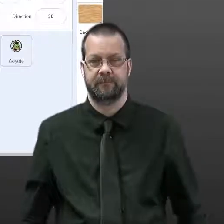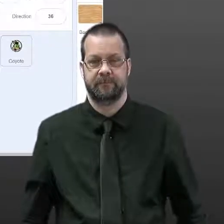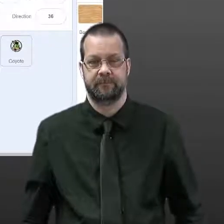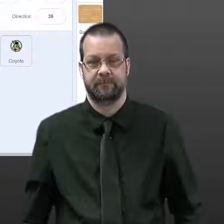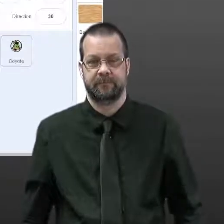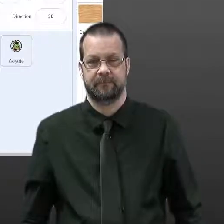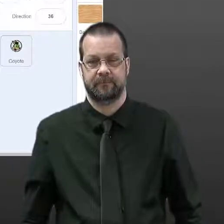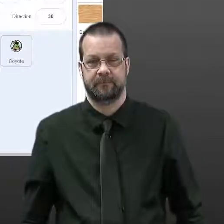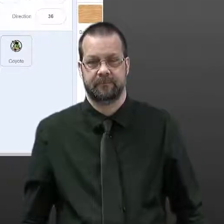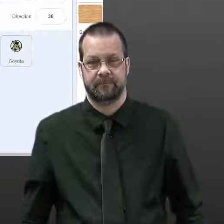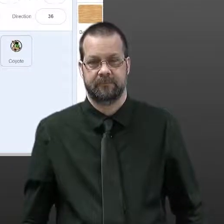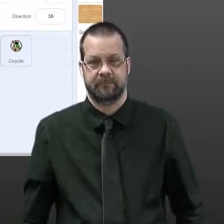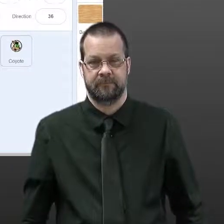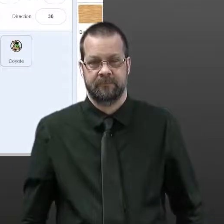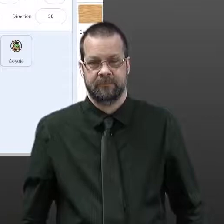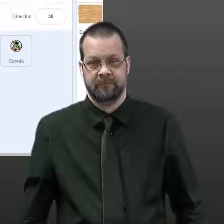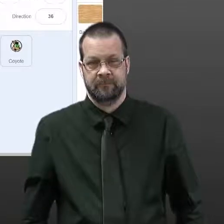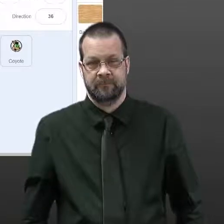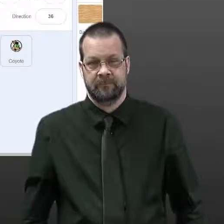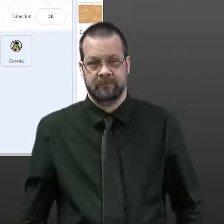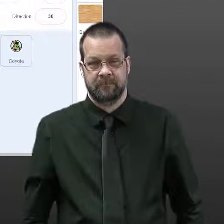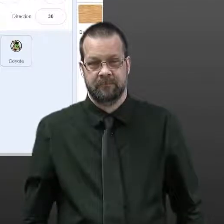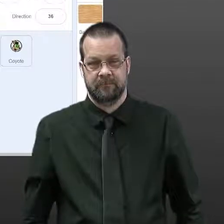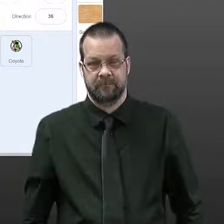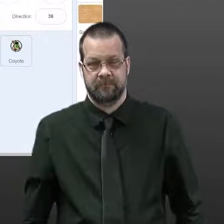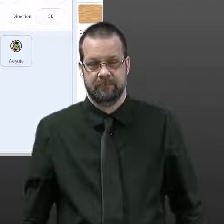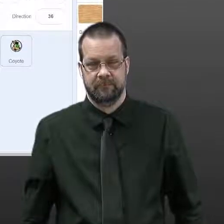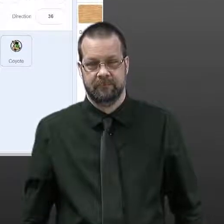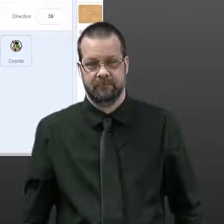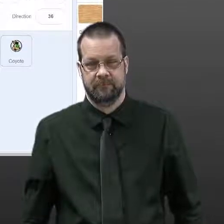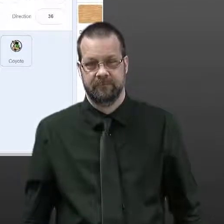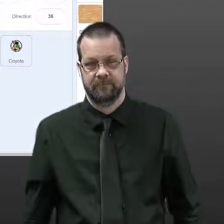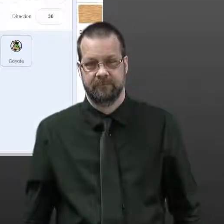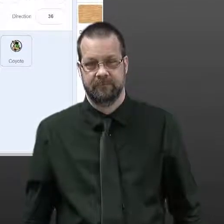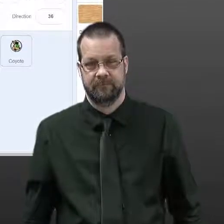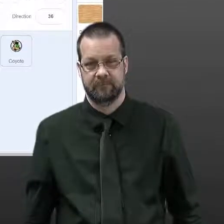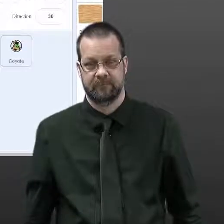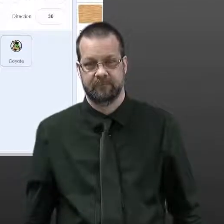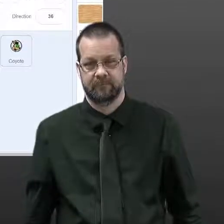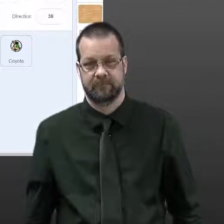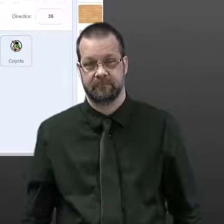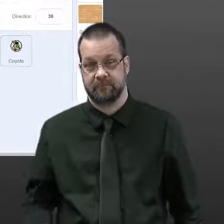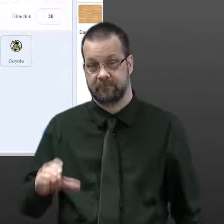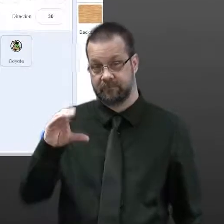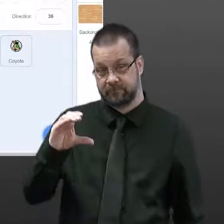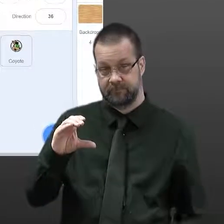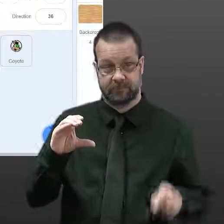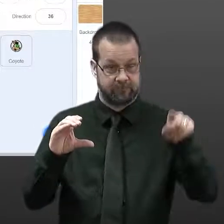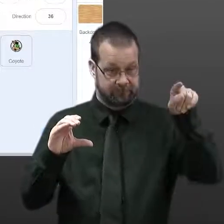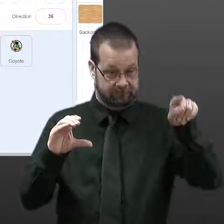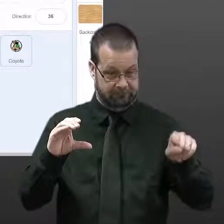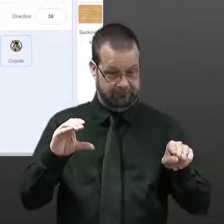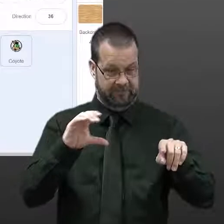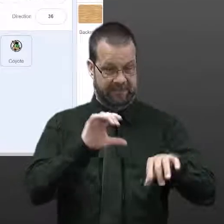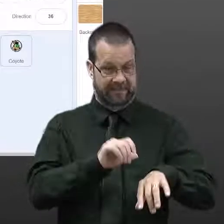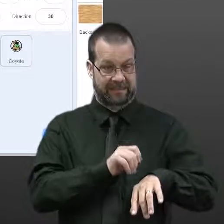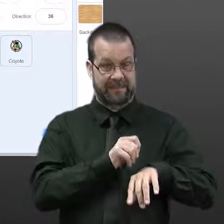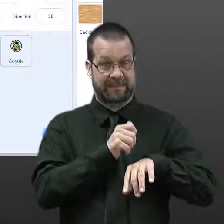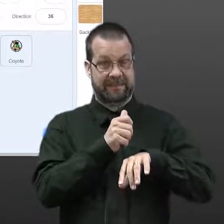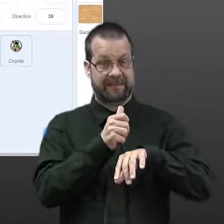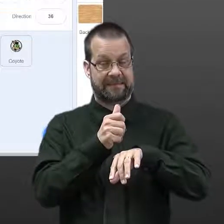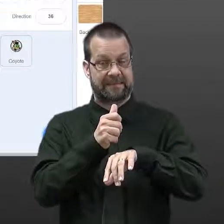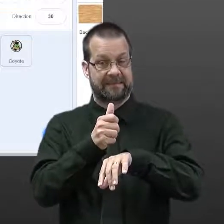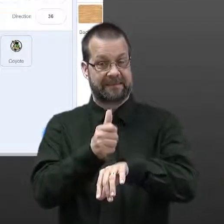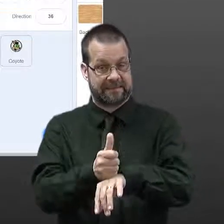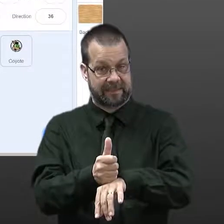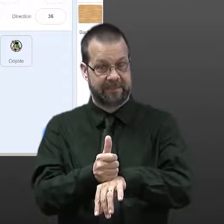First thing that we'll do inside of this if-then block is we're going to set the pitch